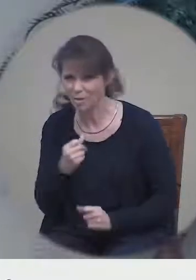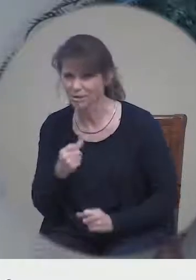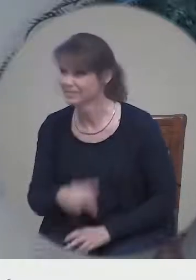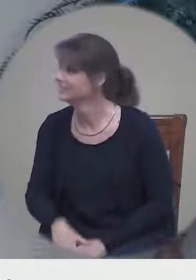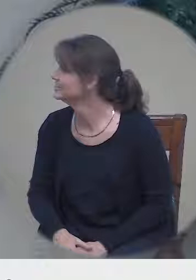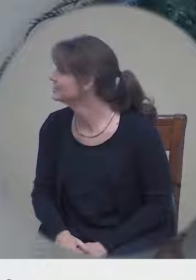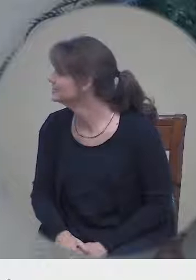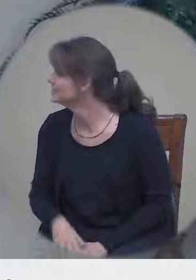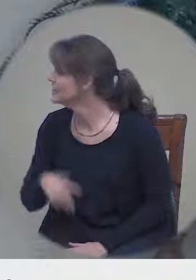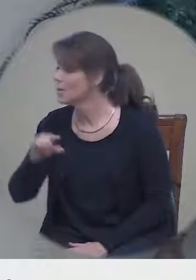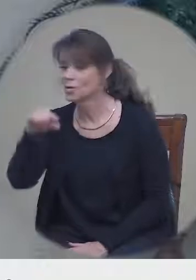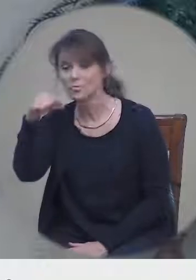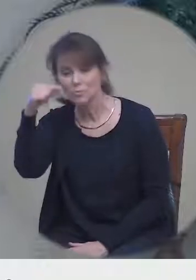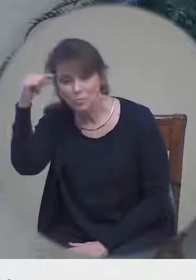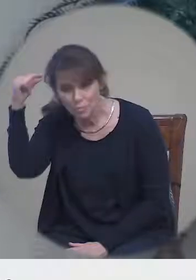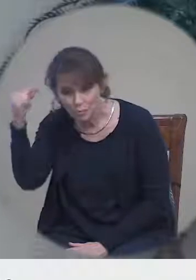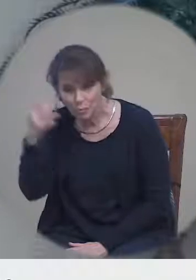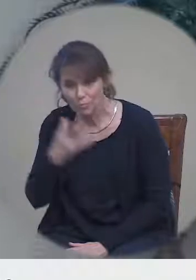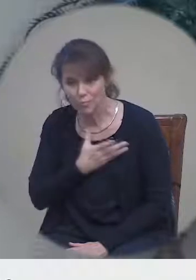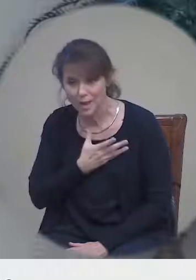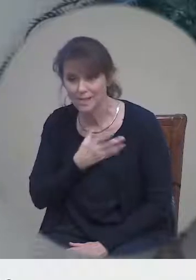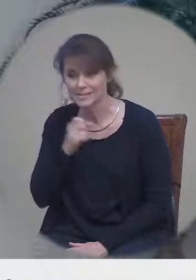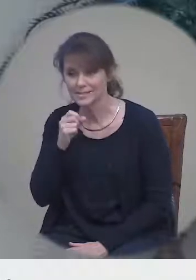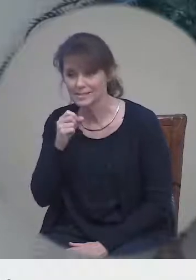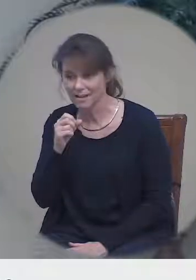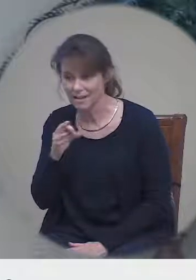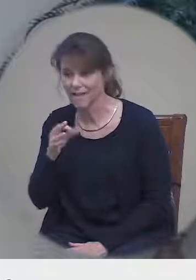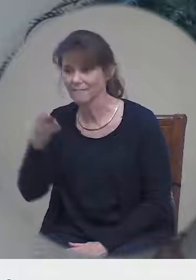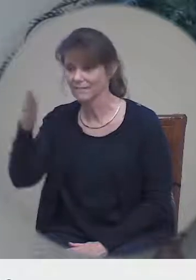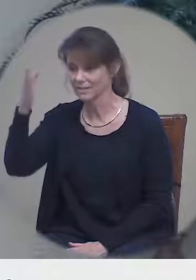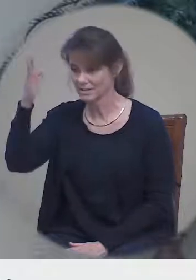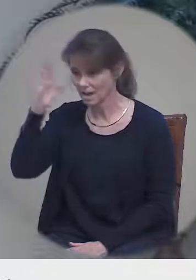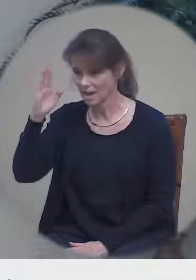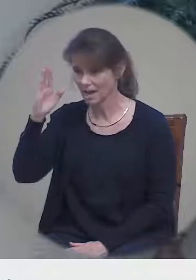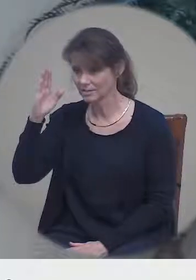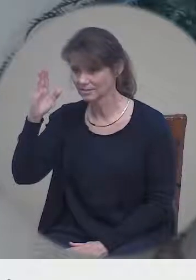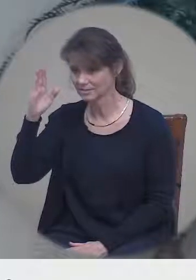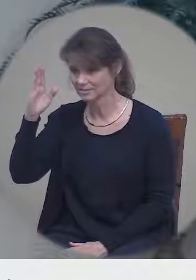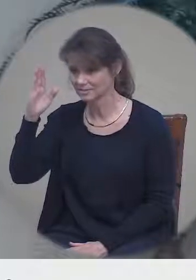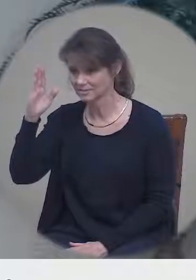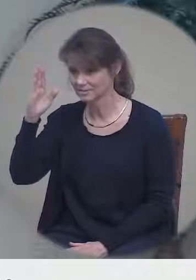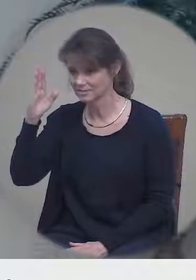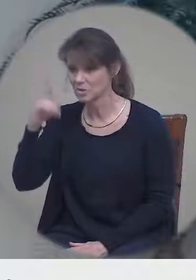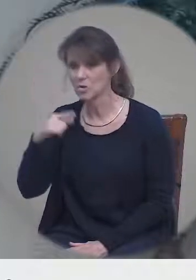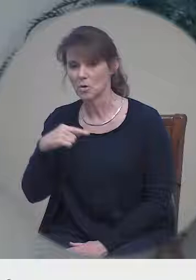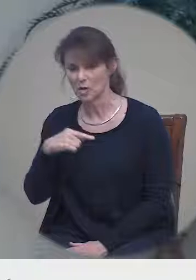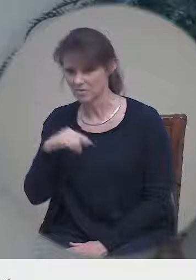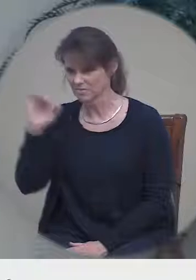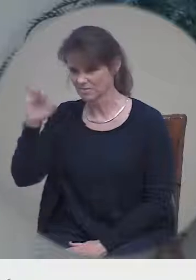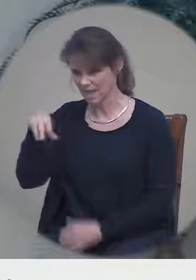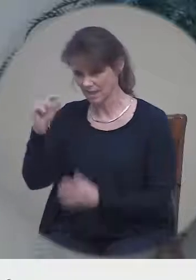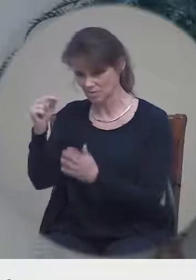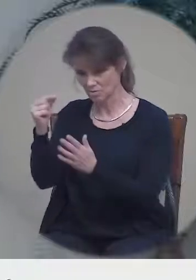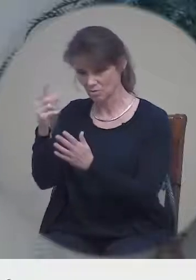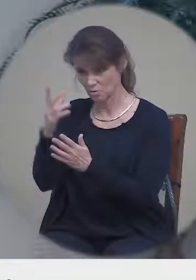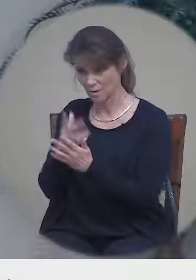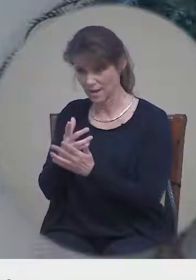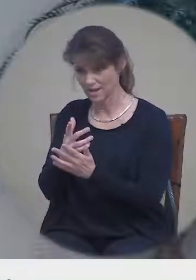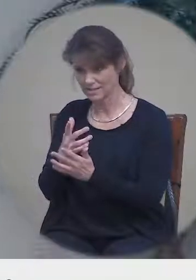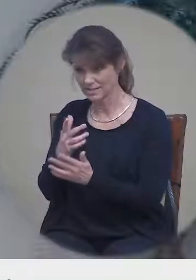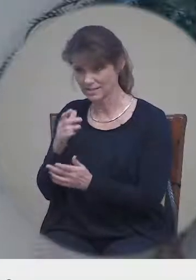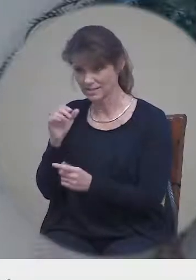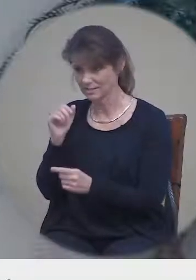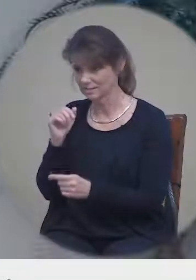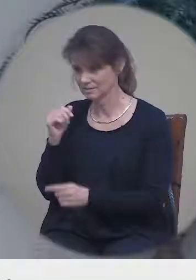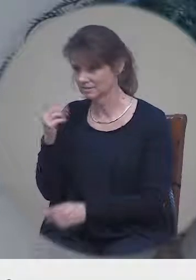been studying that. The grace of which we may fall short are the words of the gospel. The grace that he's referring